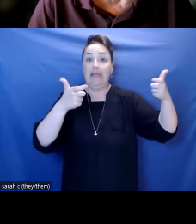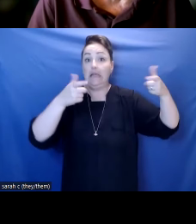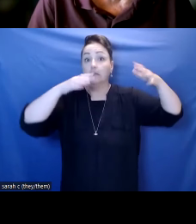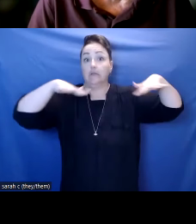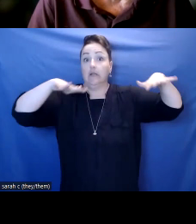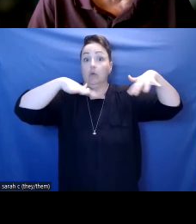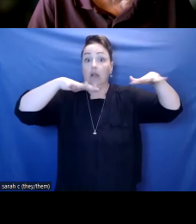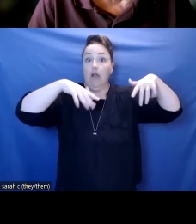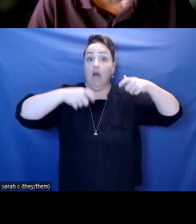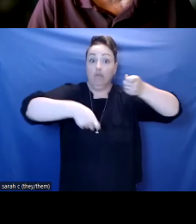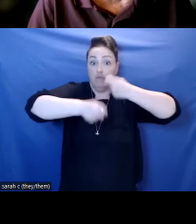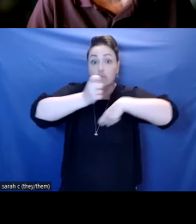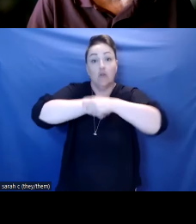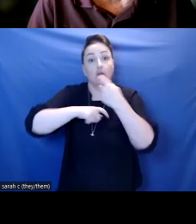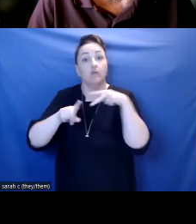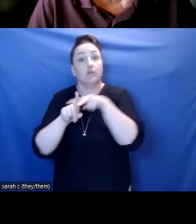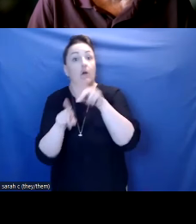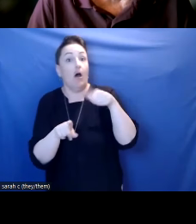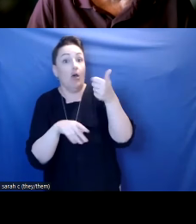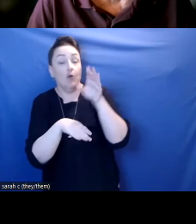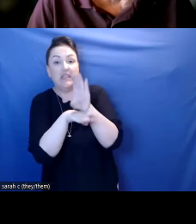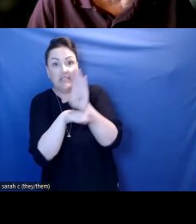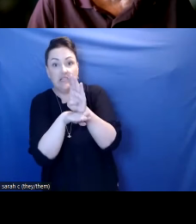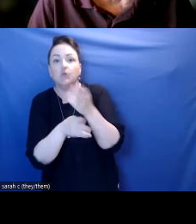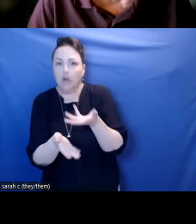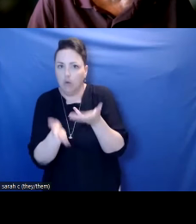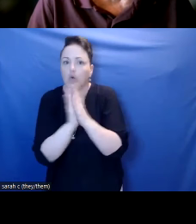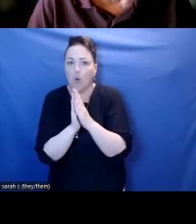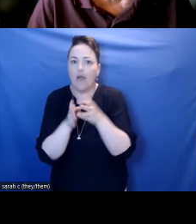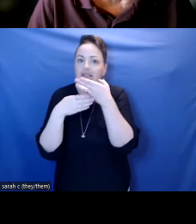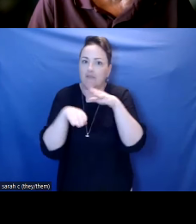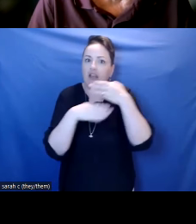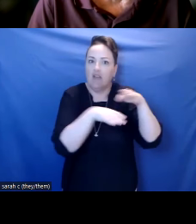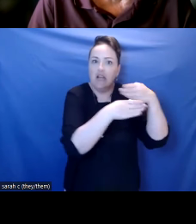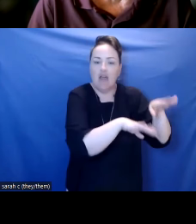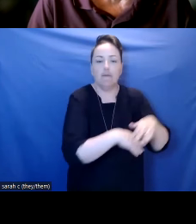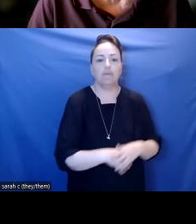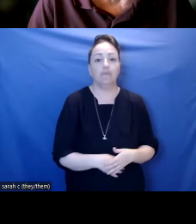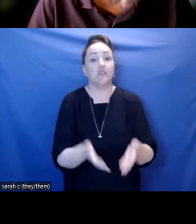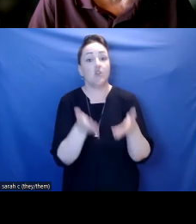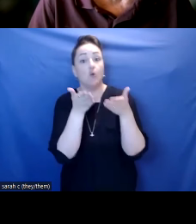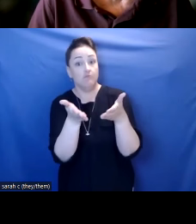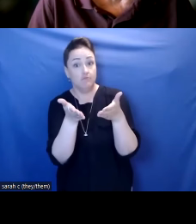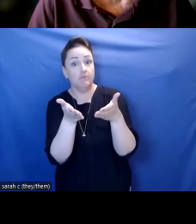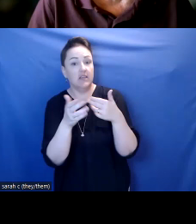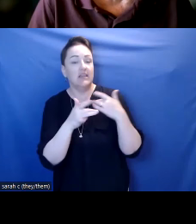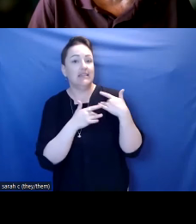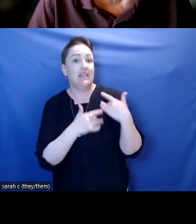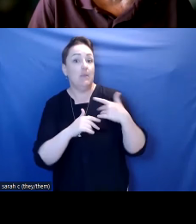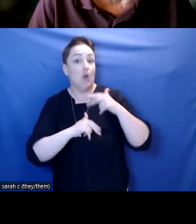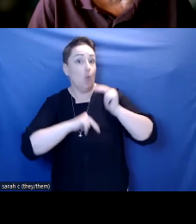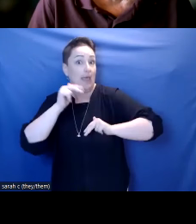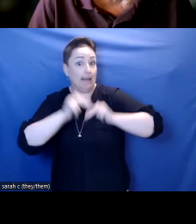Go ahead, Jonathan. So here it is. This is a typical building, and there's 7 stalls there for